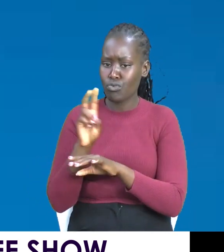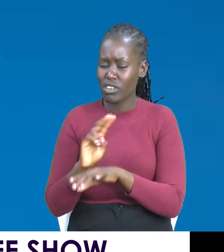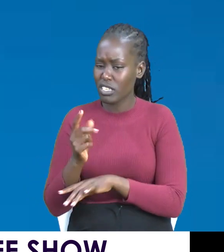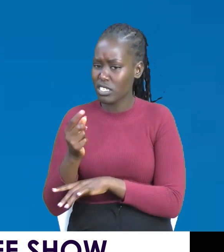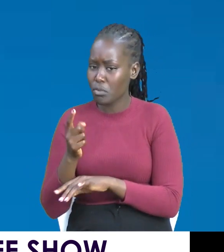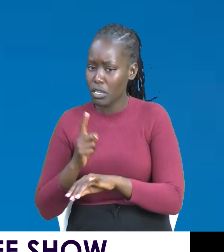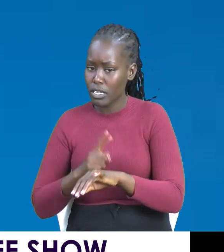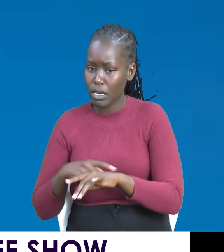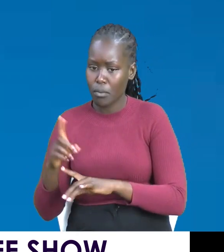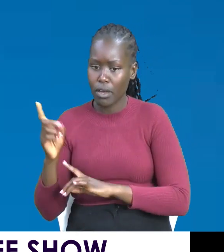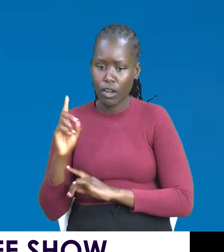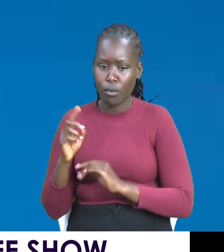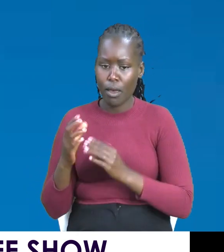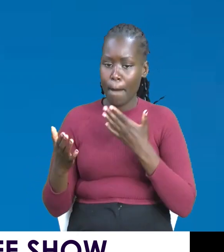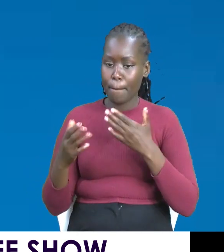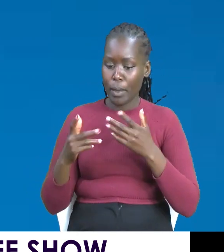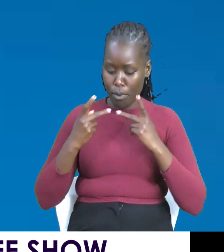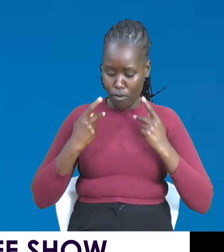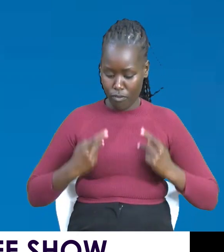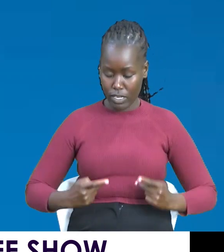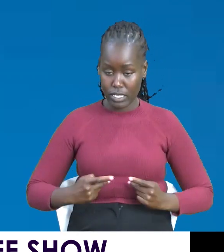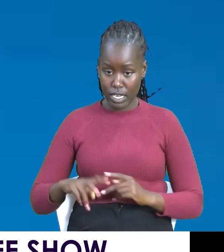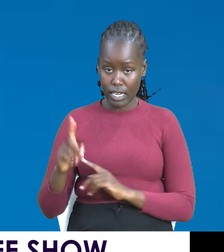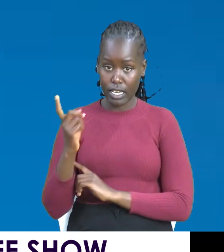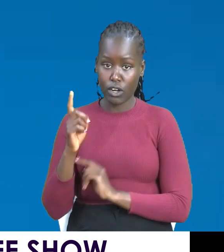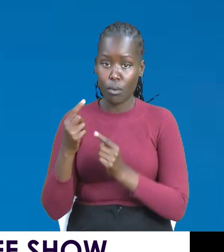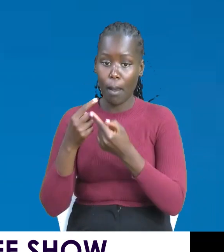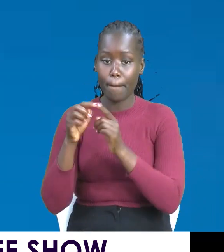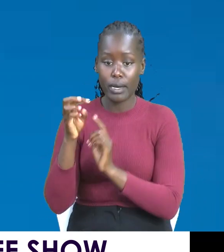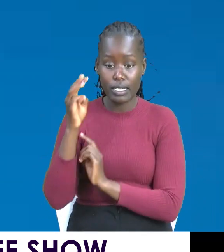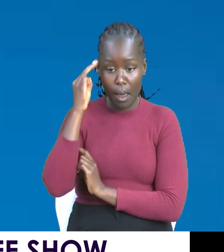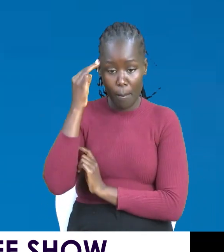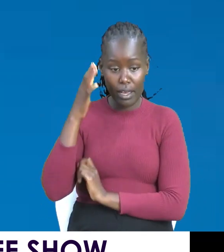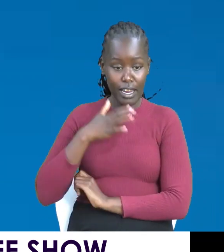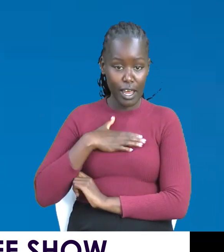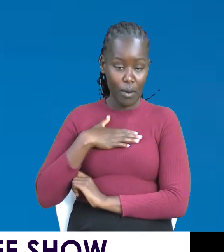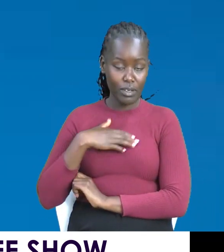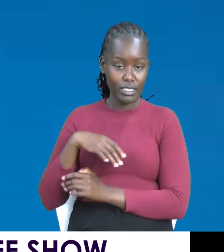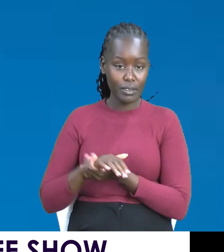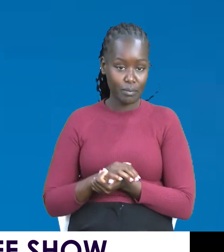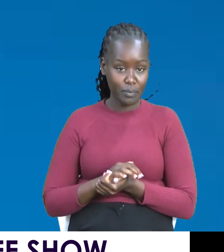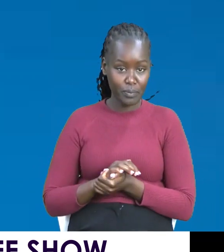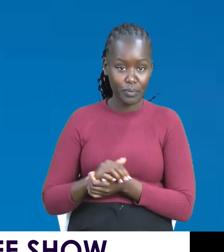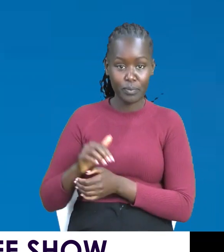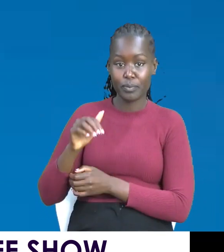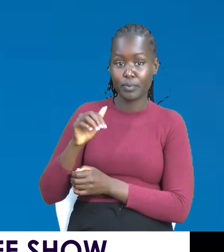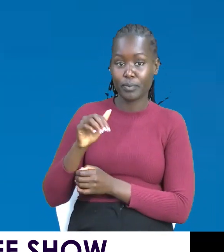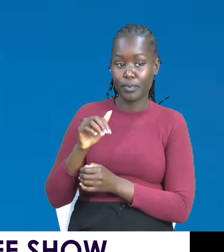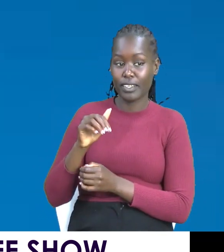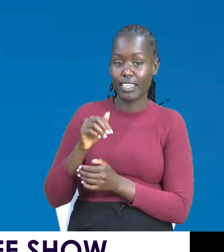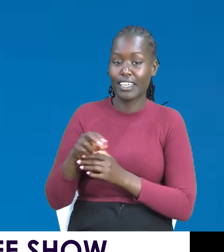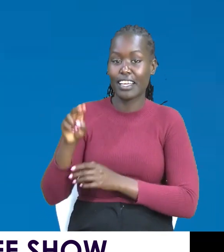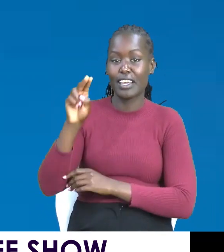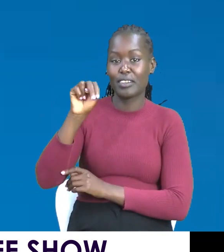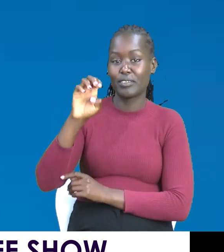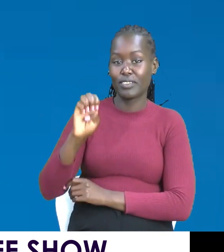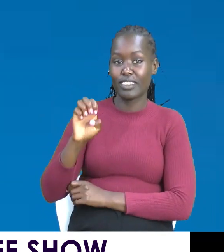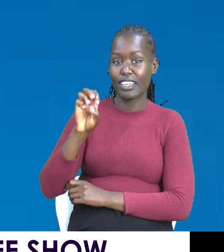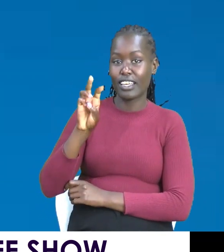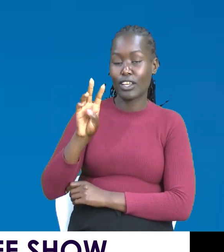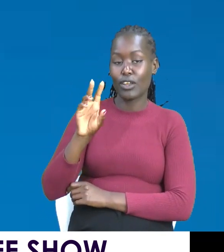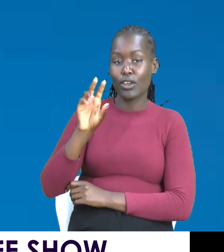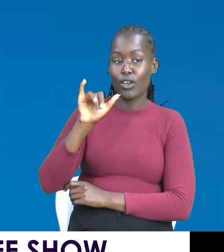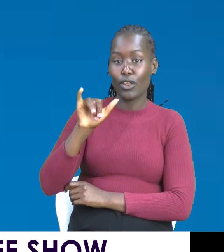in Nairobi physically, but our minds are in New York or in Addis Ababa or in